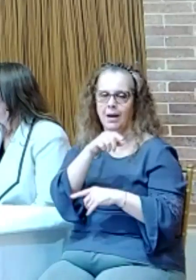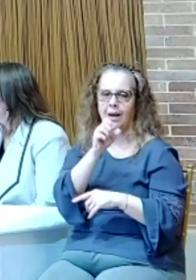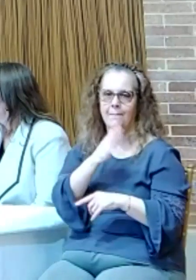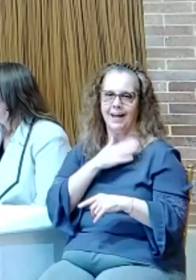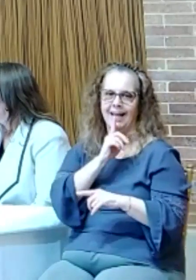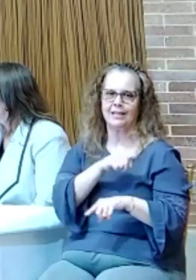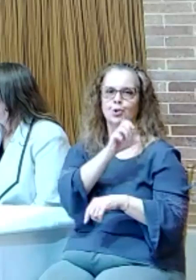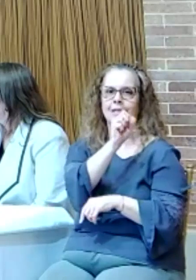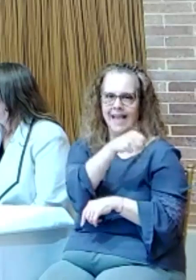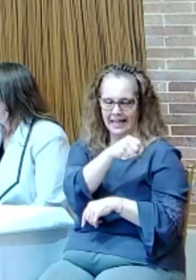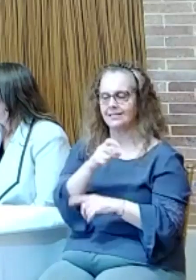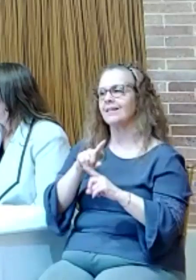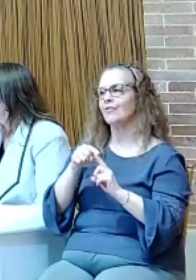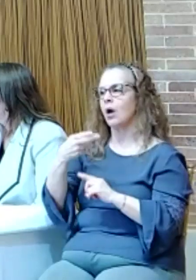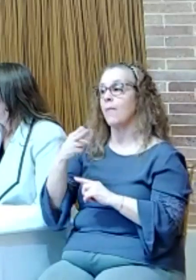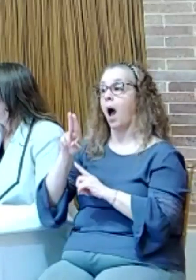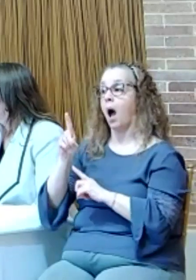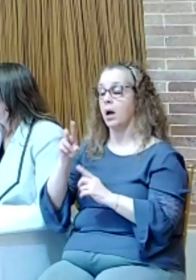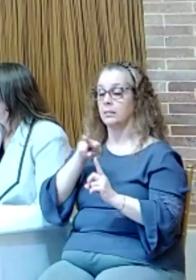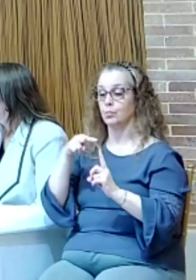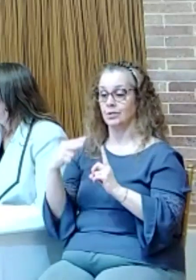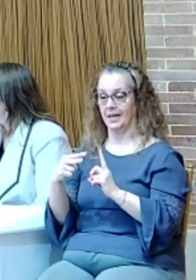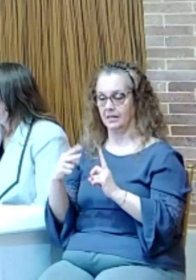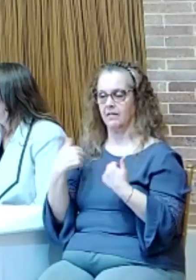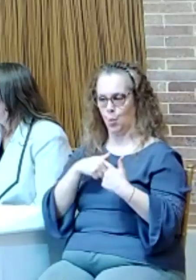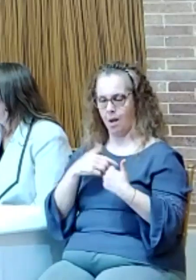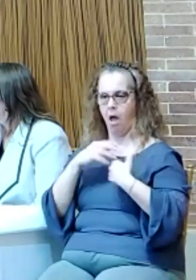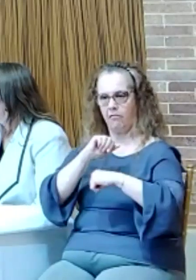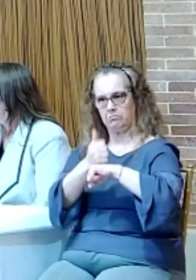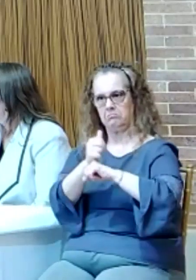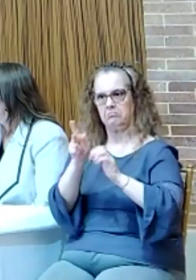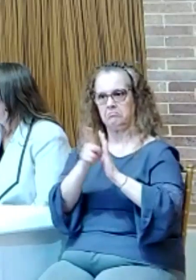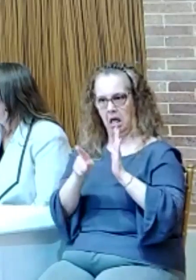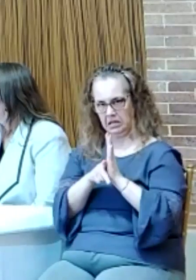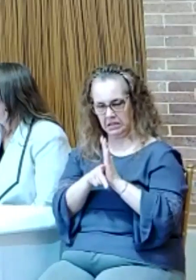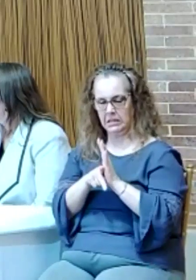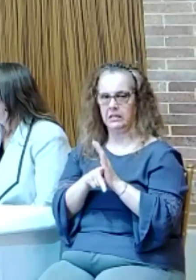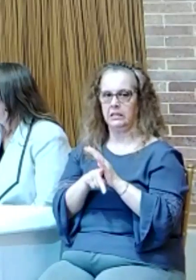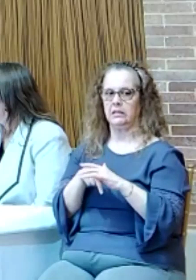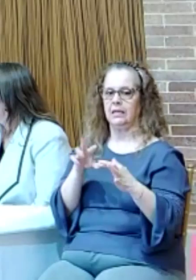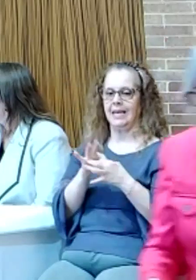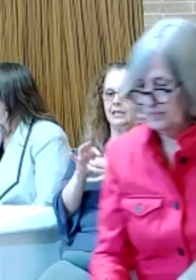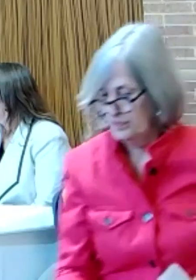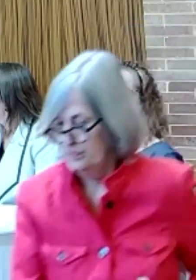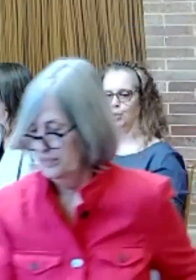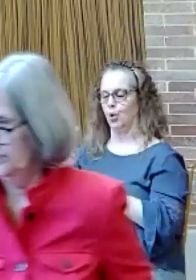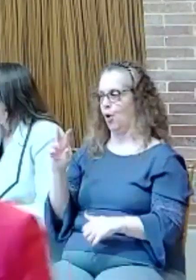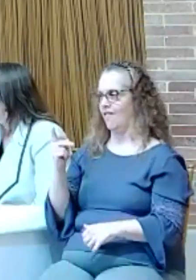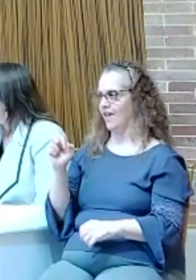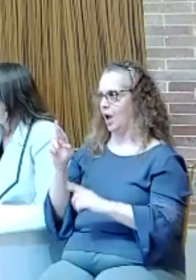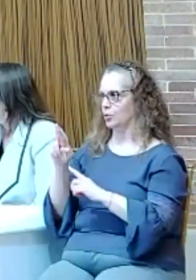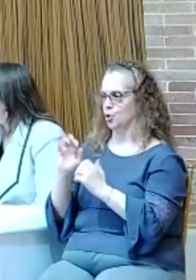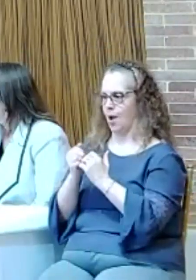perspective HUD does have regulations in place as it pertains to voucher handling